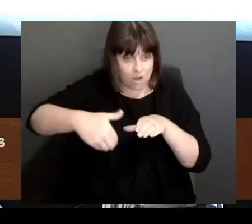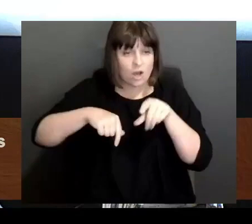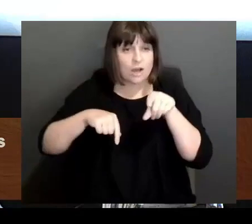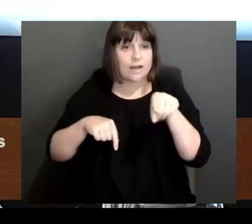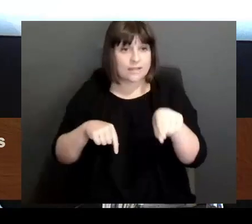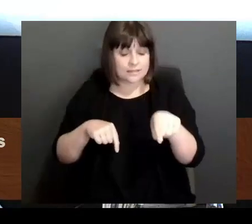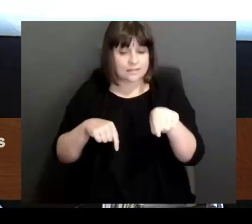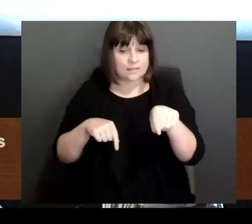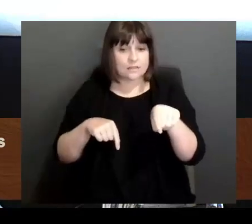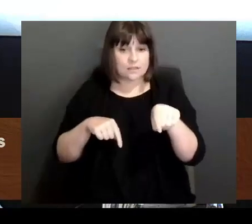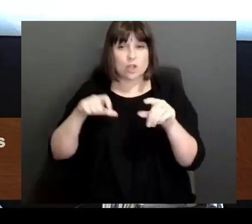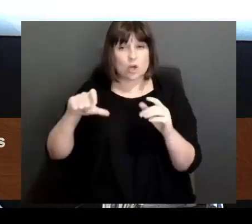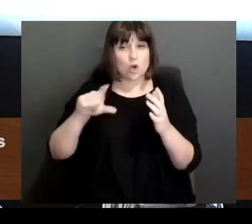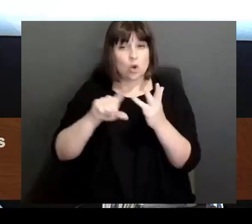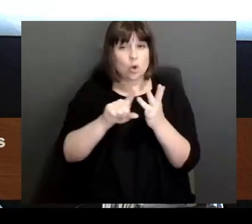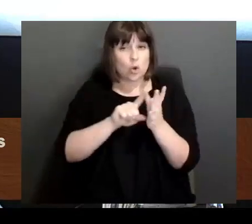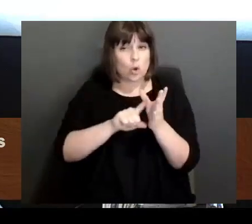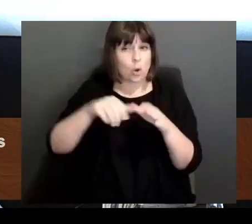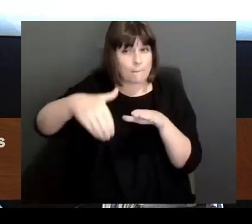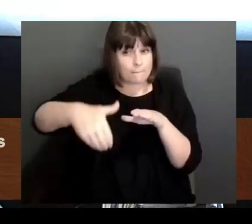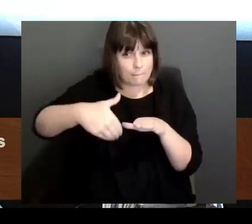the coal mines